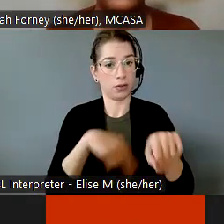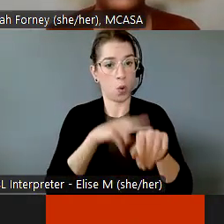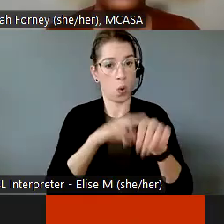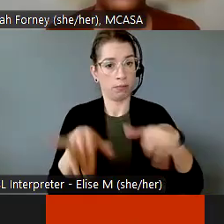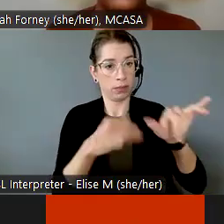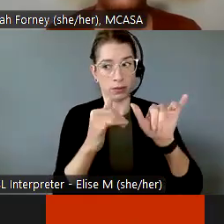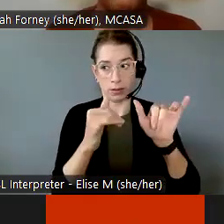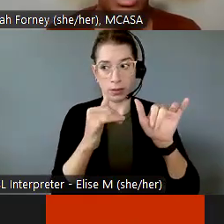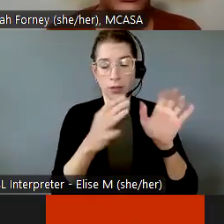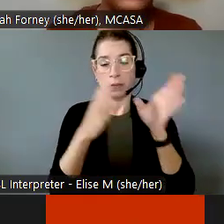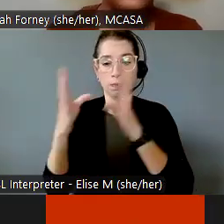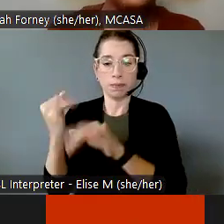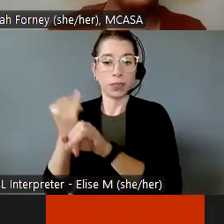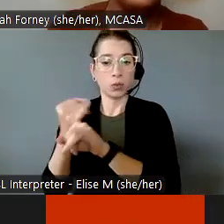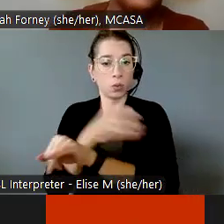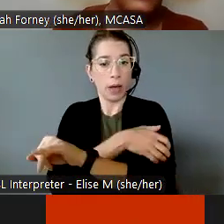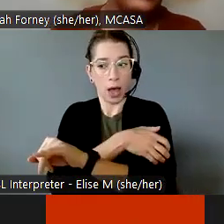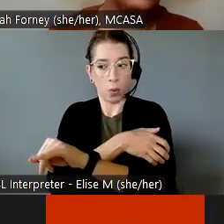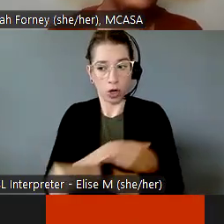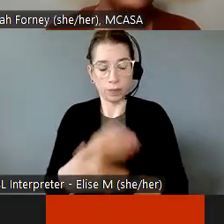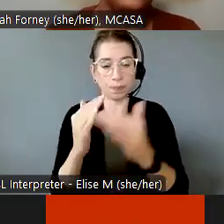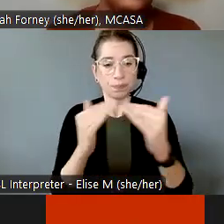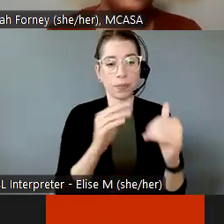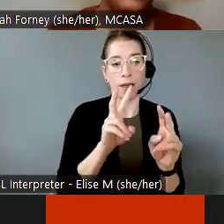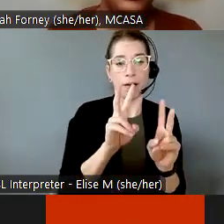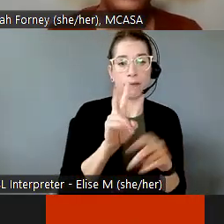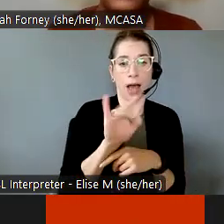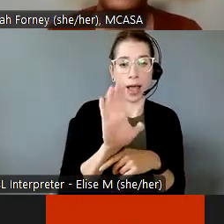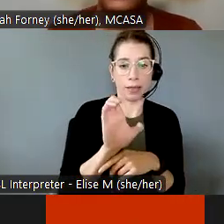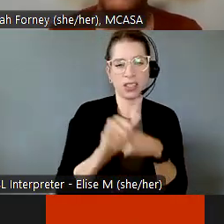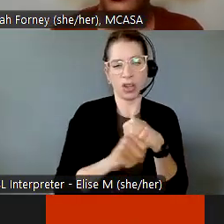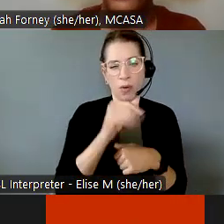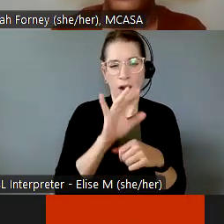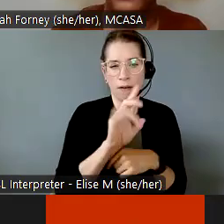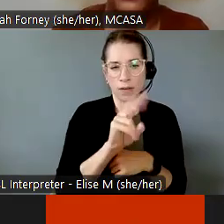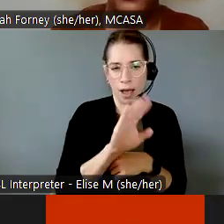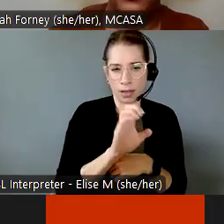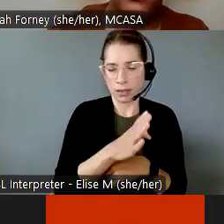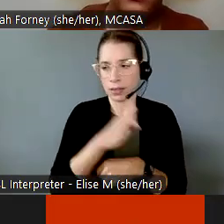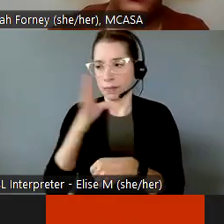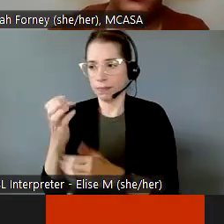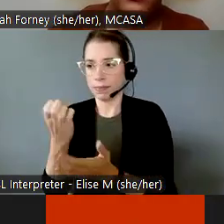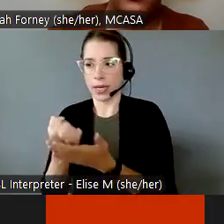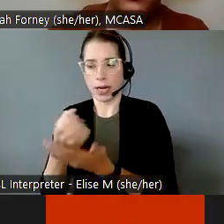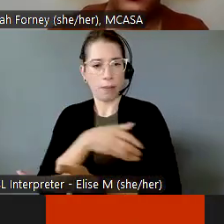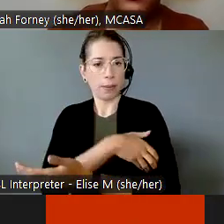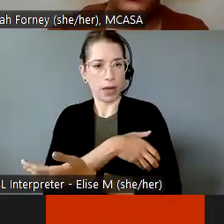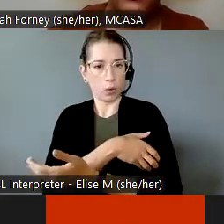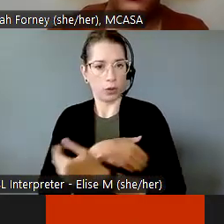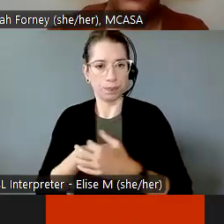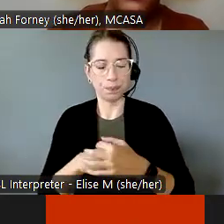power, violence and threats of violence, and economic power.